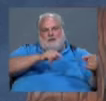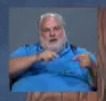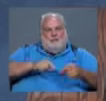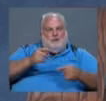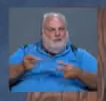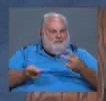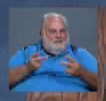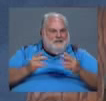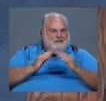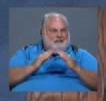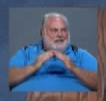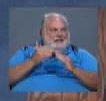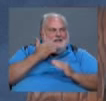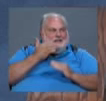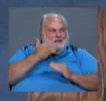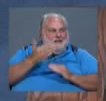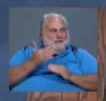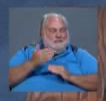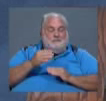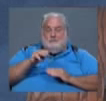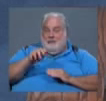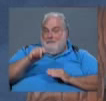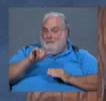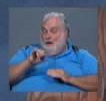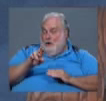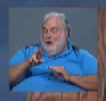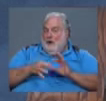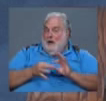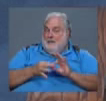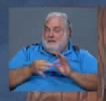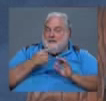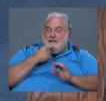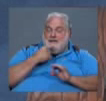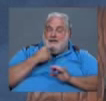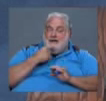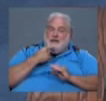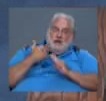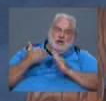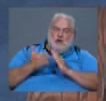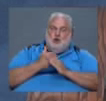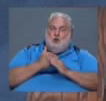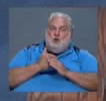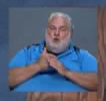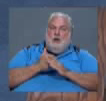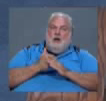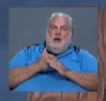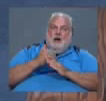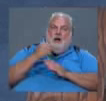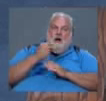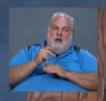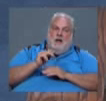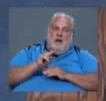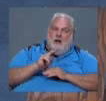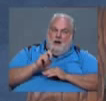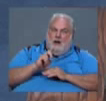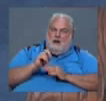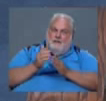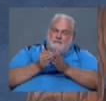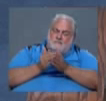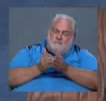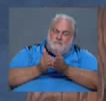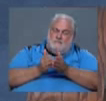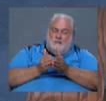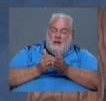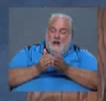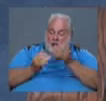city. So thank you very much. As the mayor said, the Littoral Combat Ship is a new class of ship for the Navy. And the idea is we want to